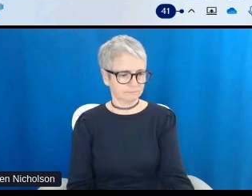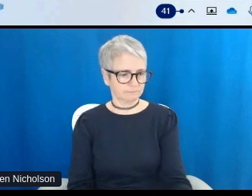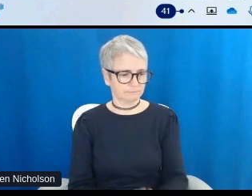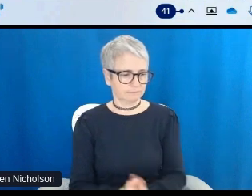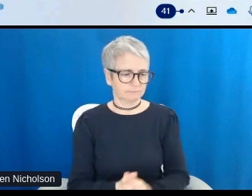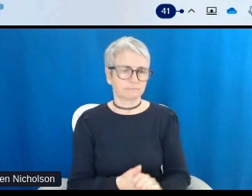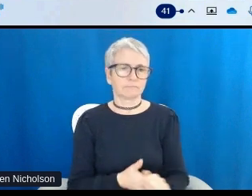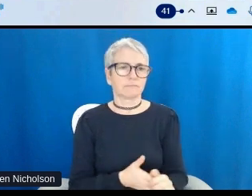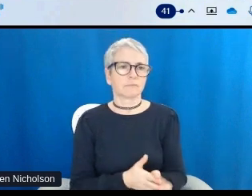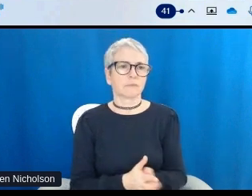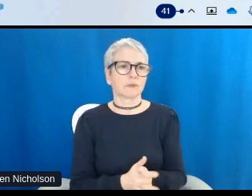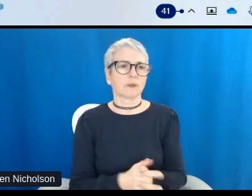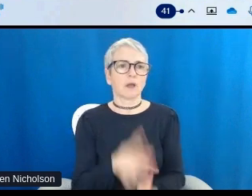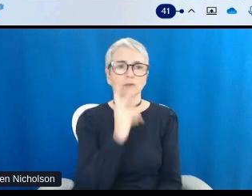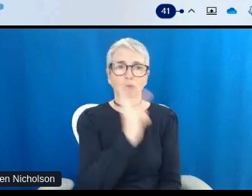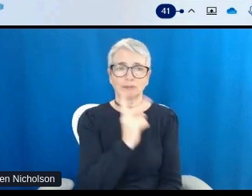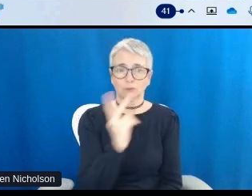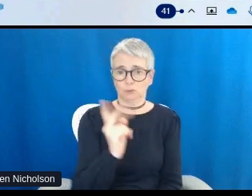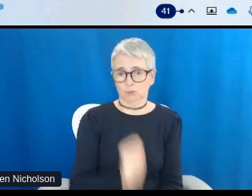22.